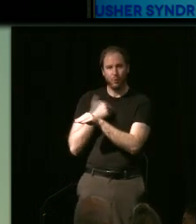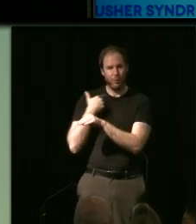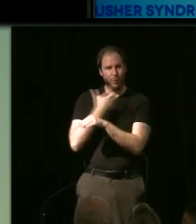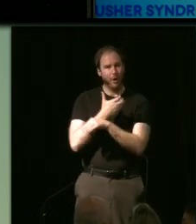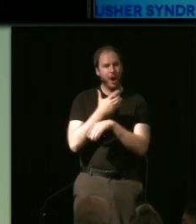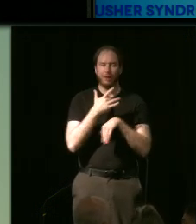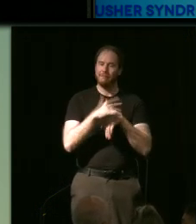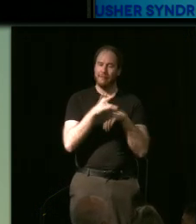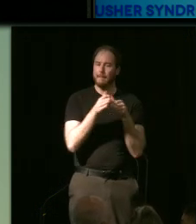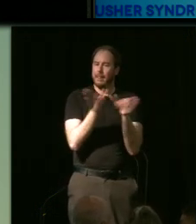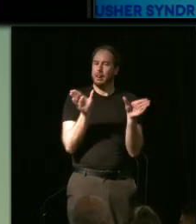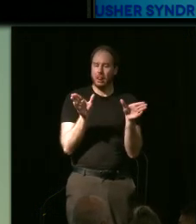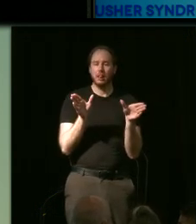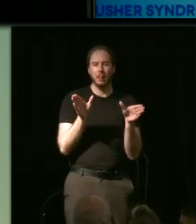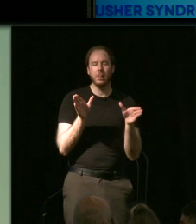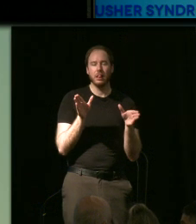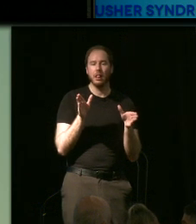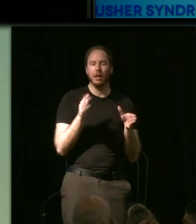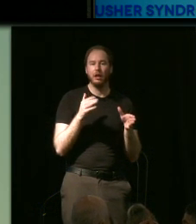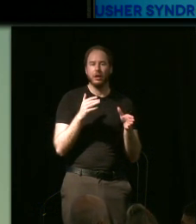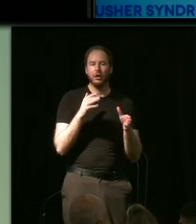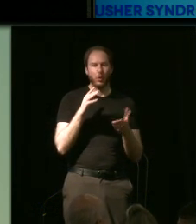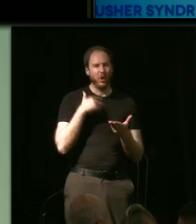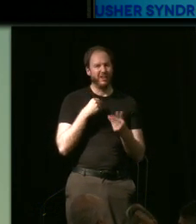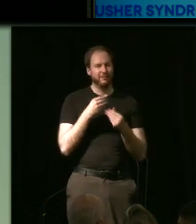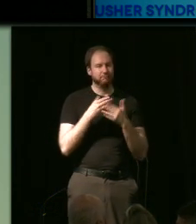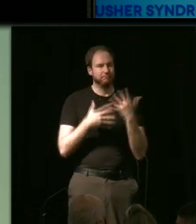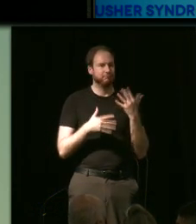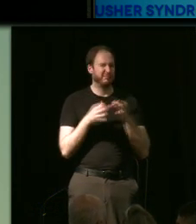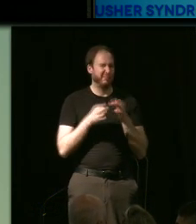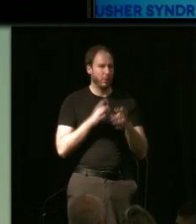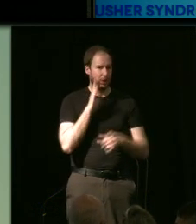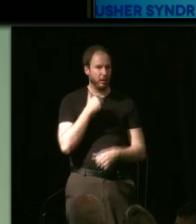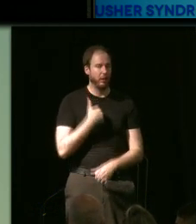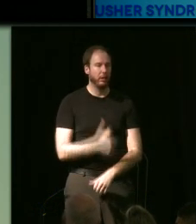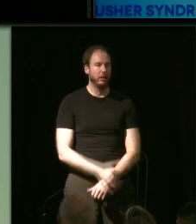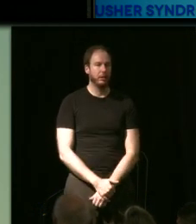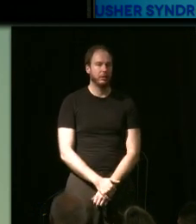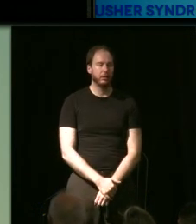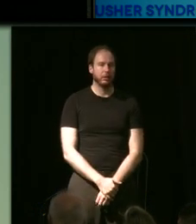different stakeholders, and you'll hear about a couple of those.